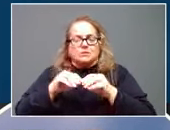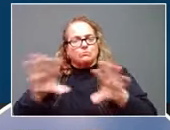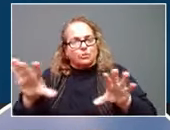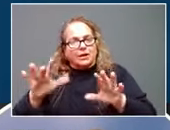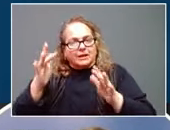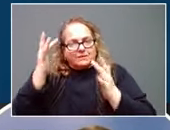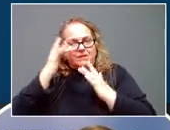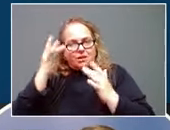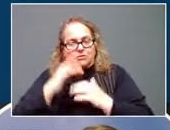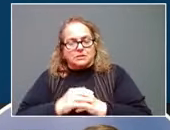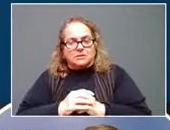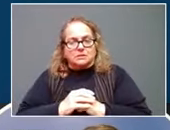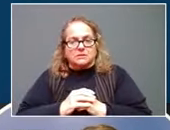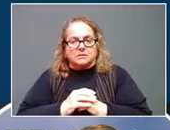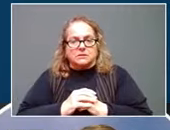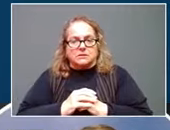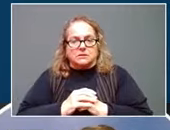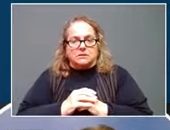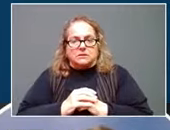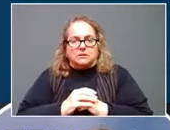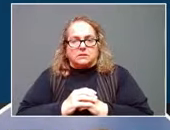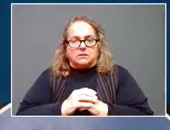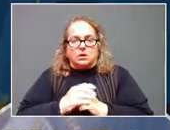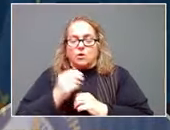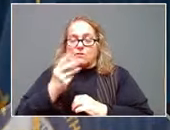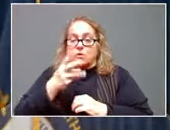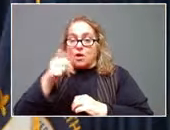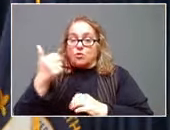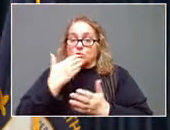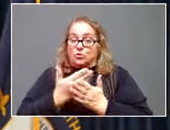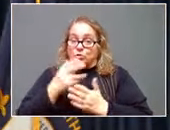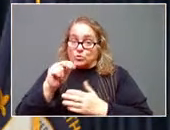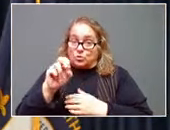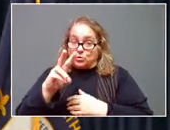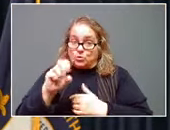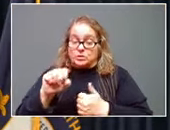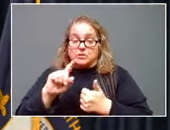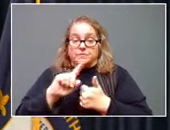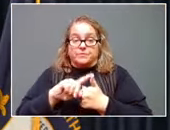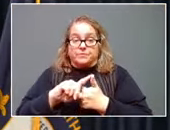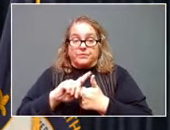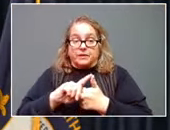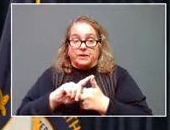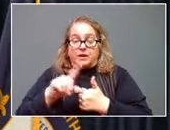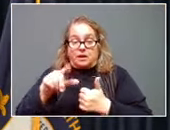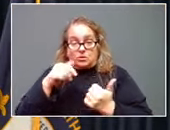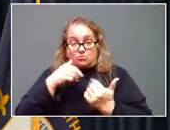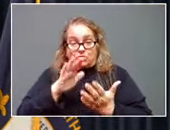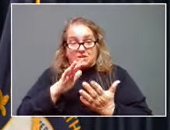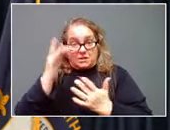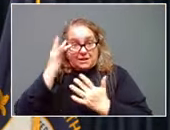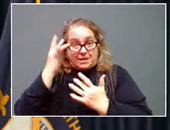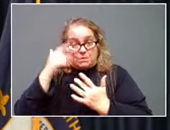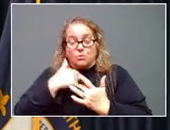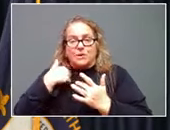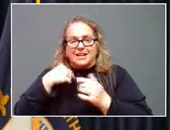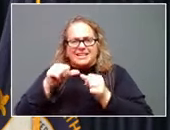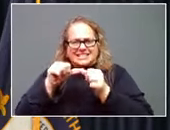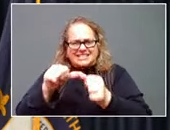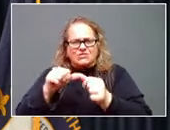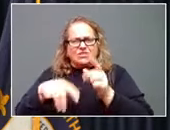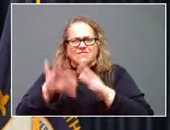virus. All right, a couple other pieces of good news. In addressing the pandemic, we've continually tried to find ways to